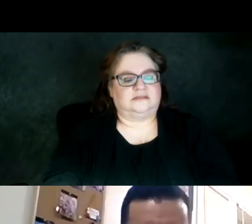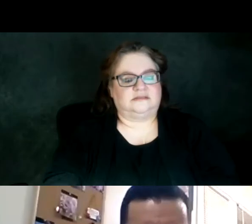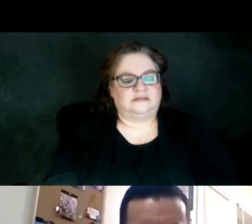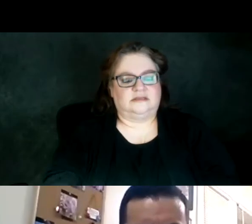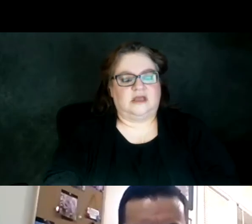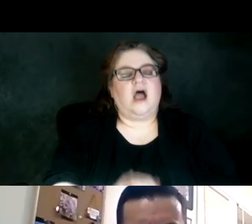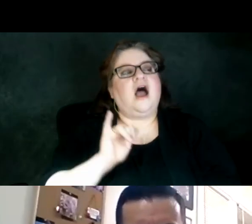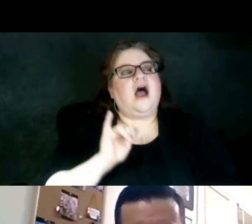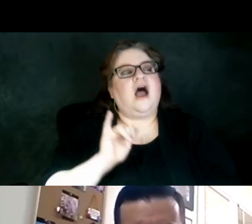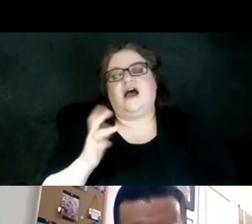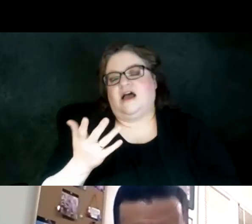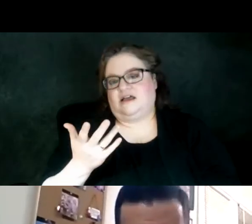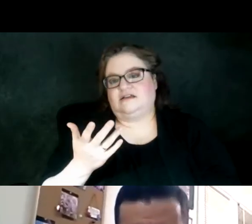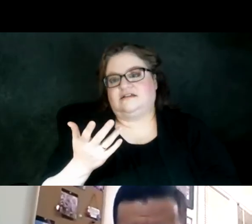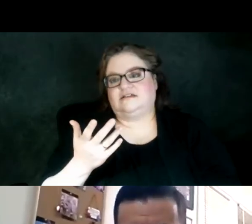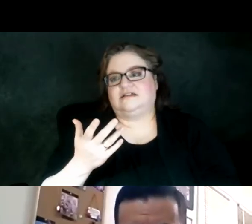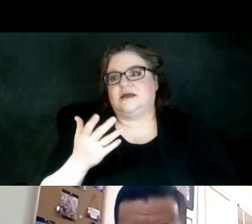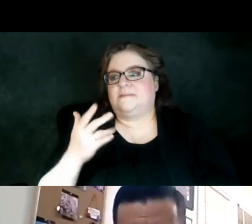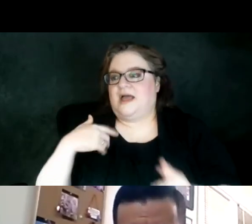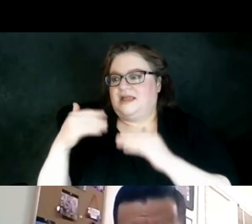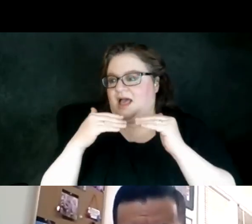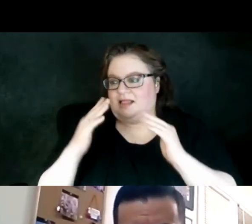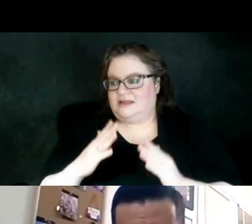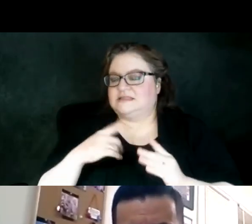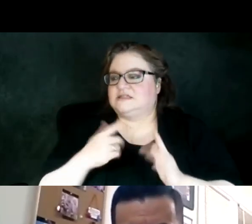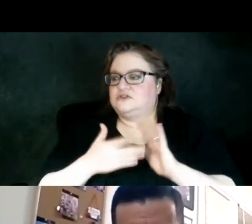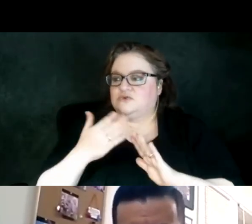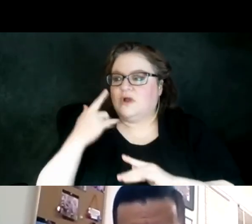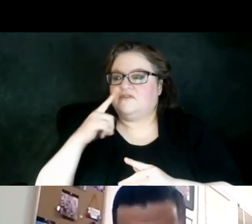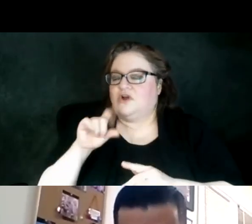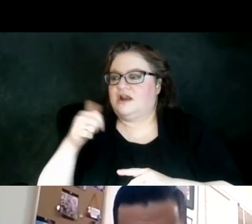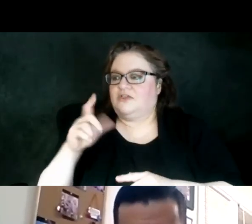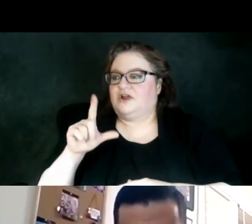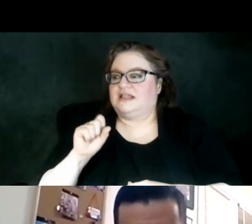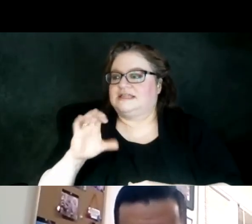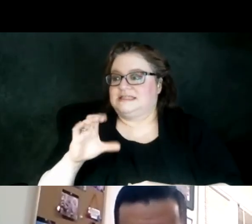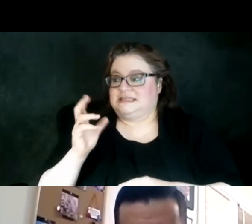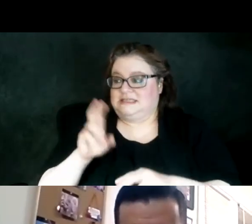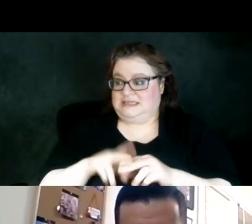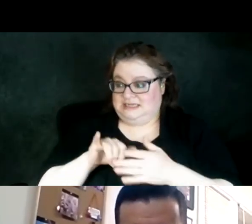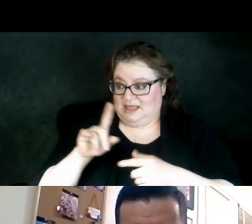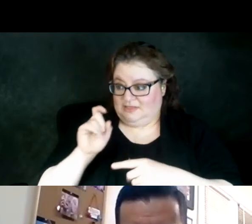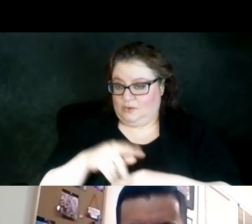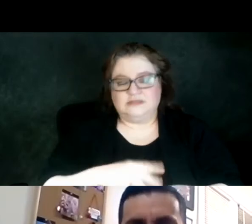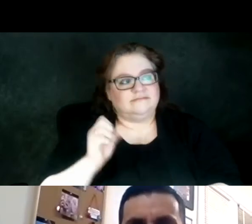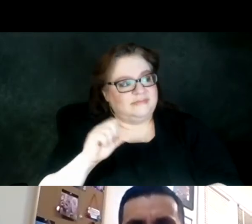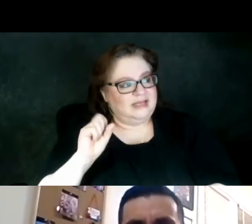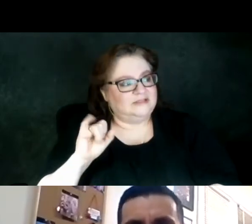okay, my colleagues. How do I make my colleagues to run for another LSC seat? Is that the question? Yes, sir.